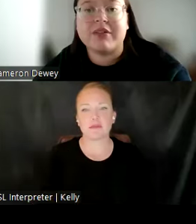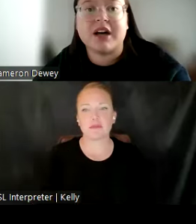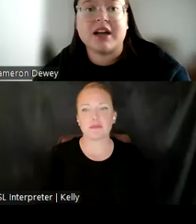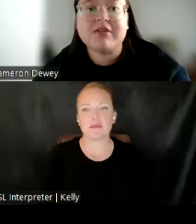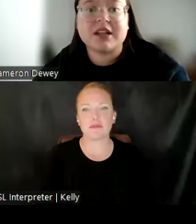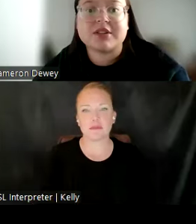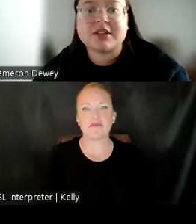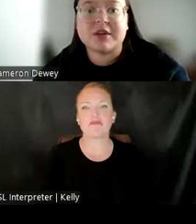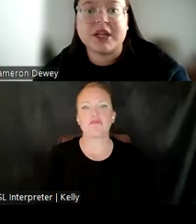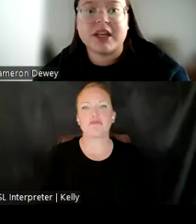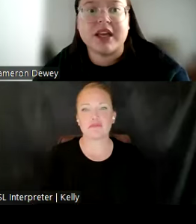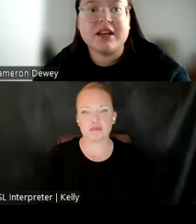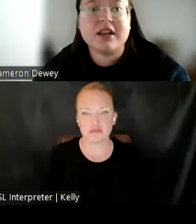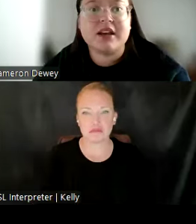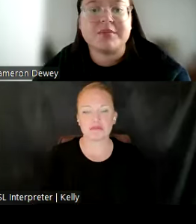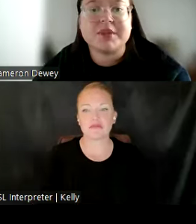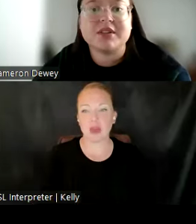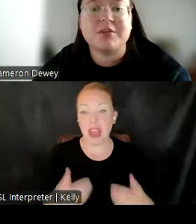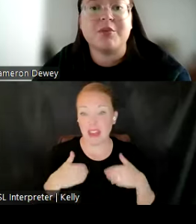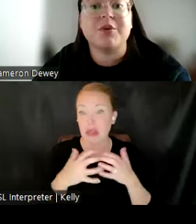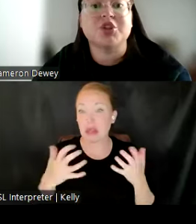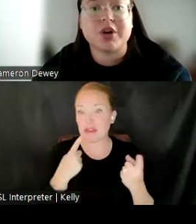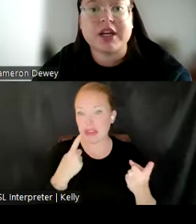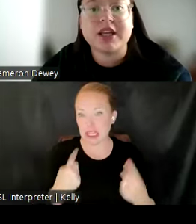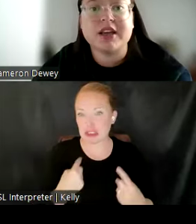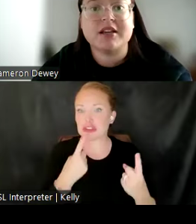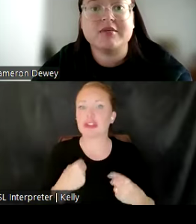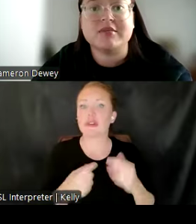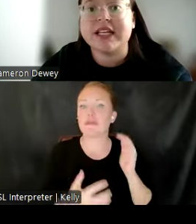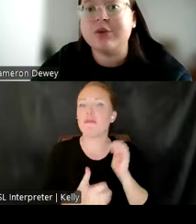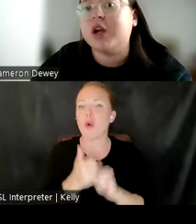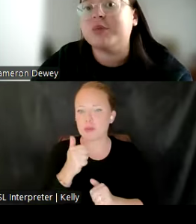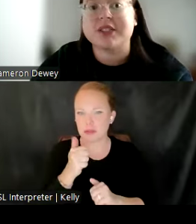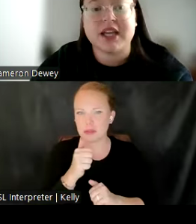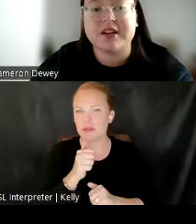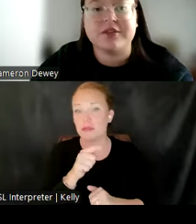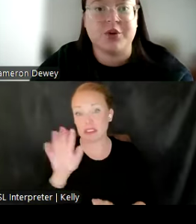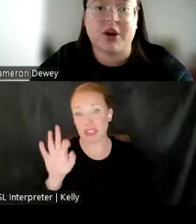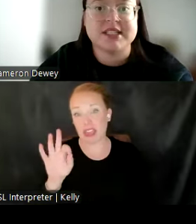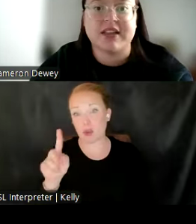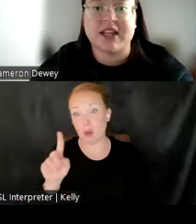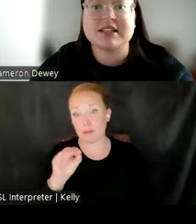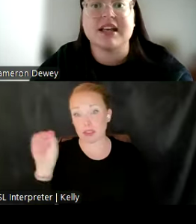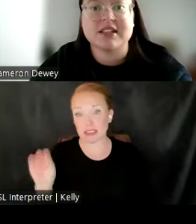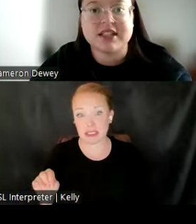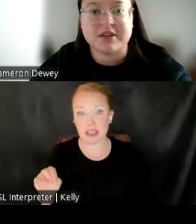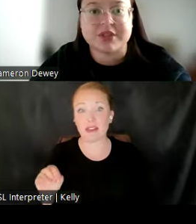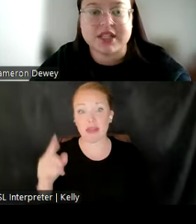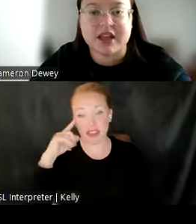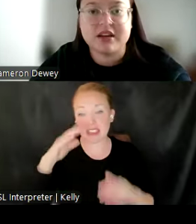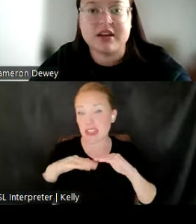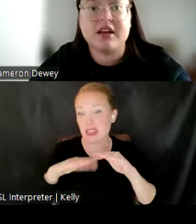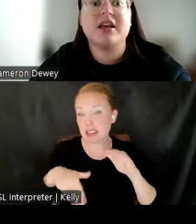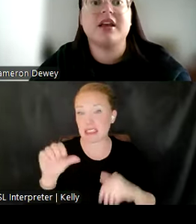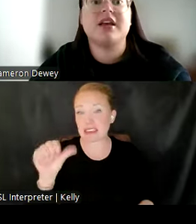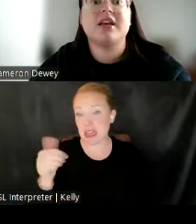Okay, we have a lot of answers coming in. Majority, 91% of you are saying that it's less than